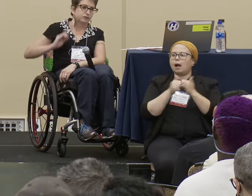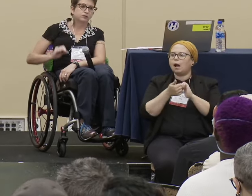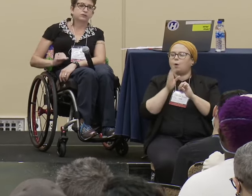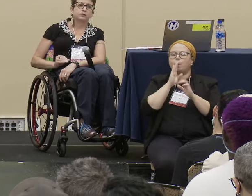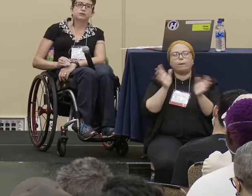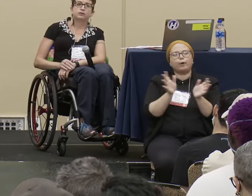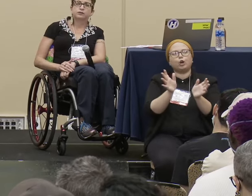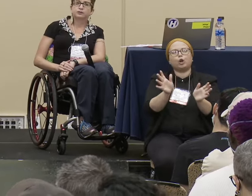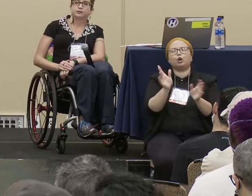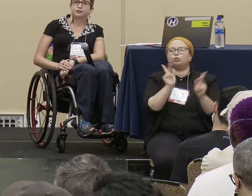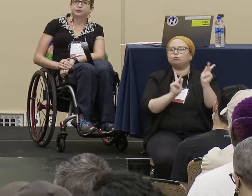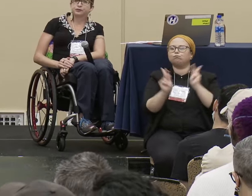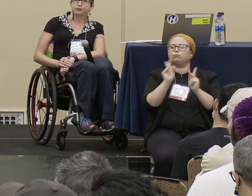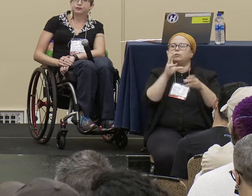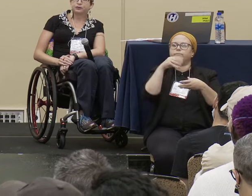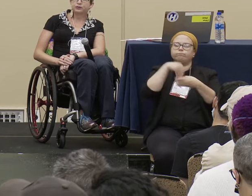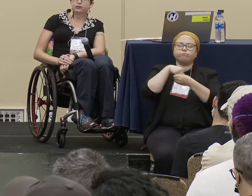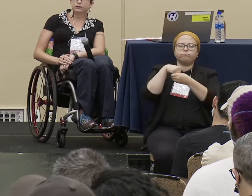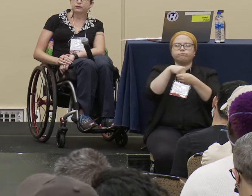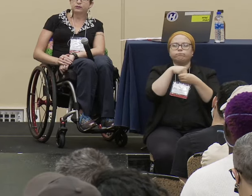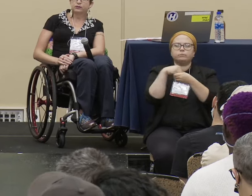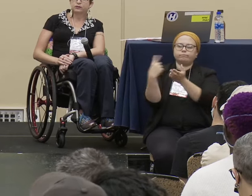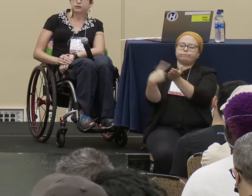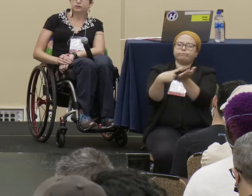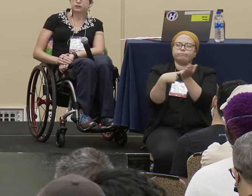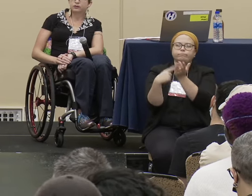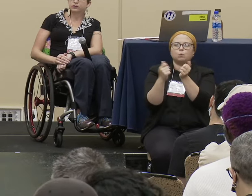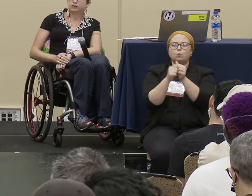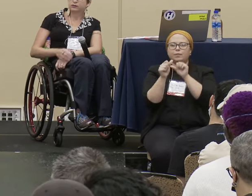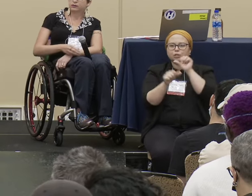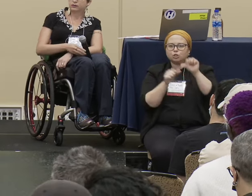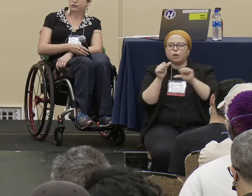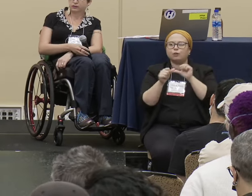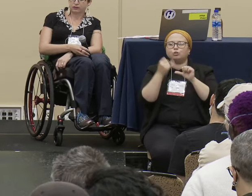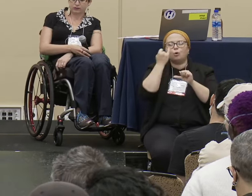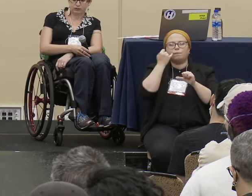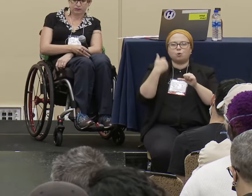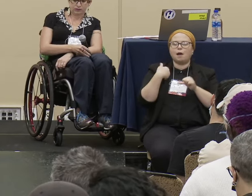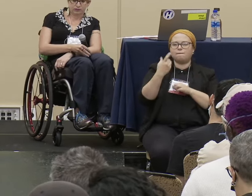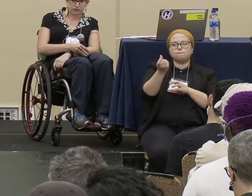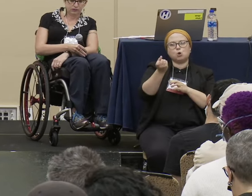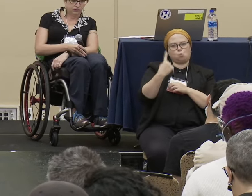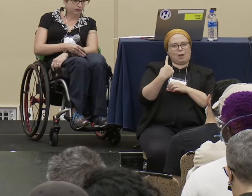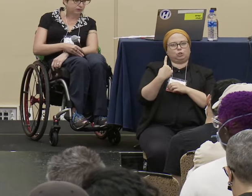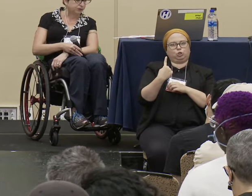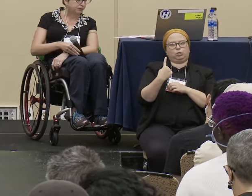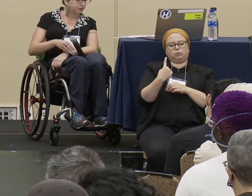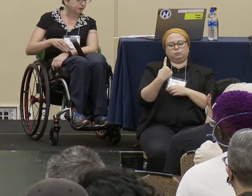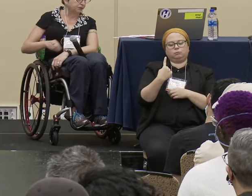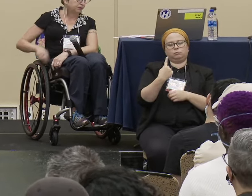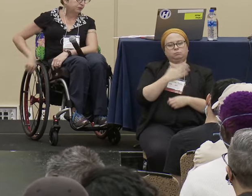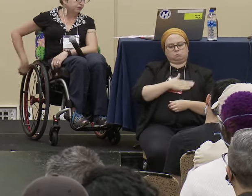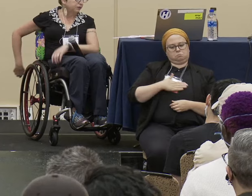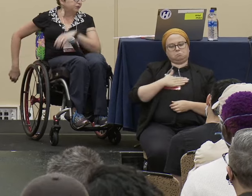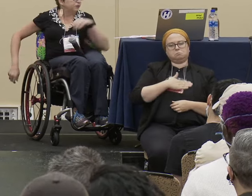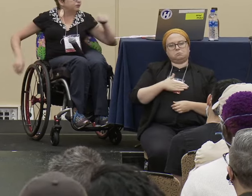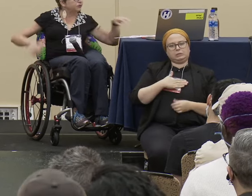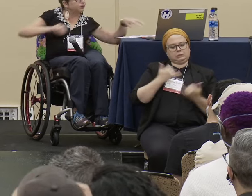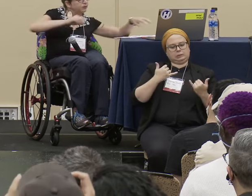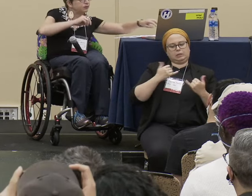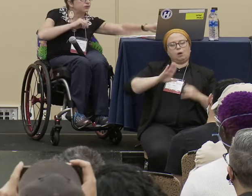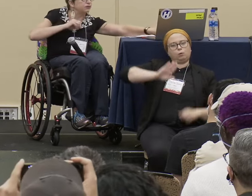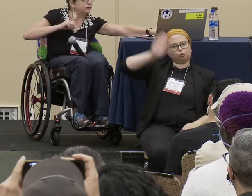other. Certainly, we wanna get questions out early. So if you have a question, I'm gonna encourage you to raise your hand so you